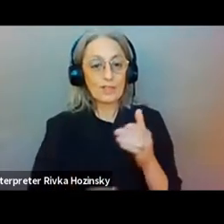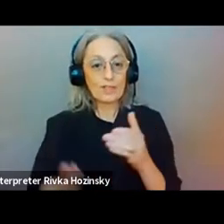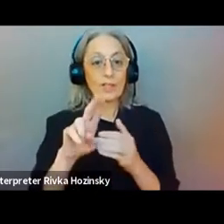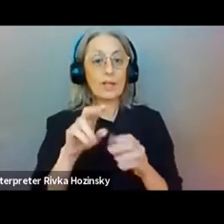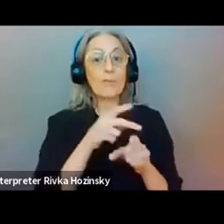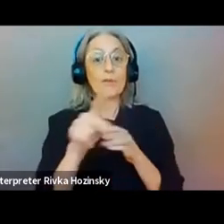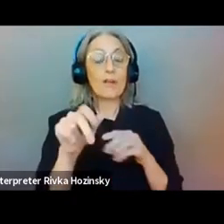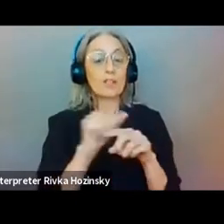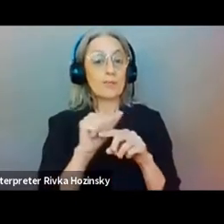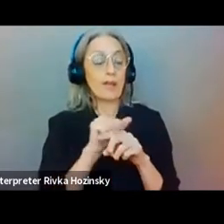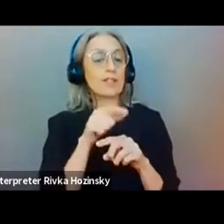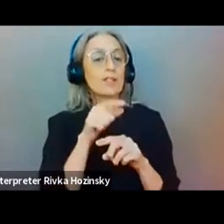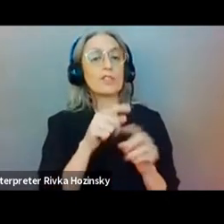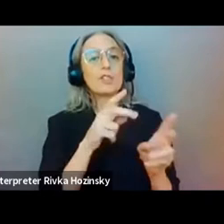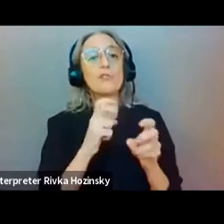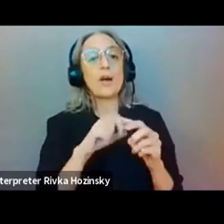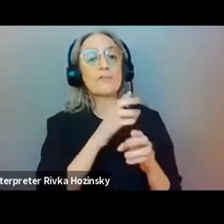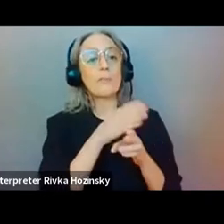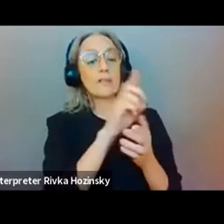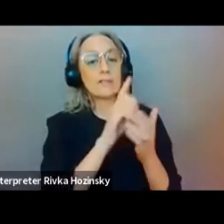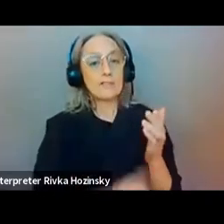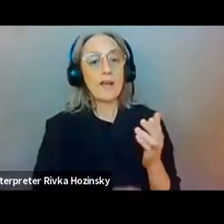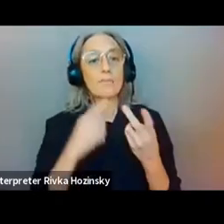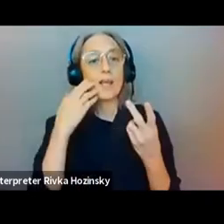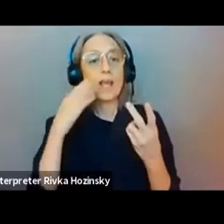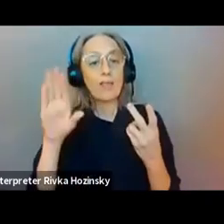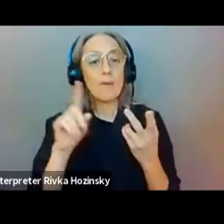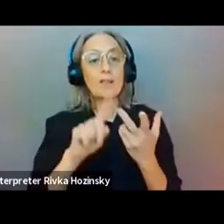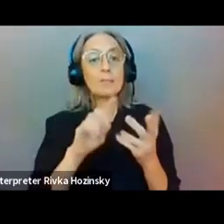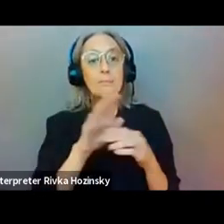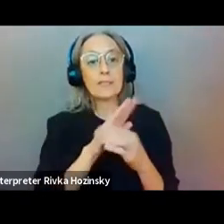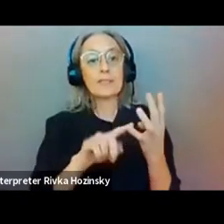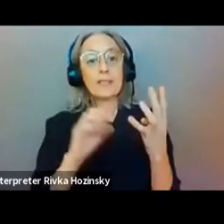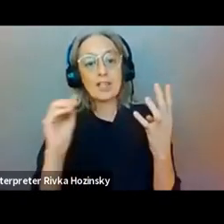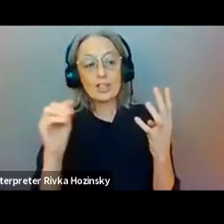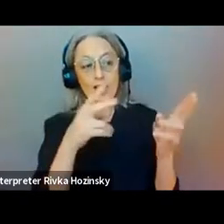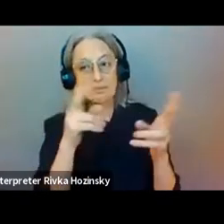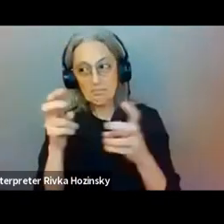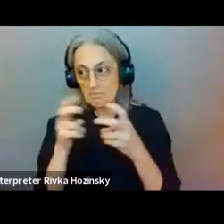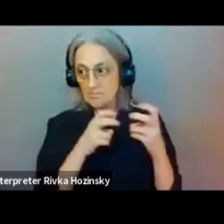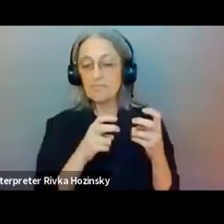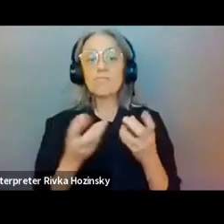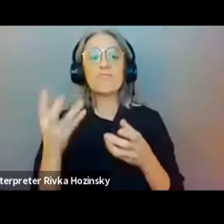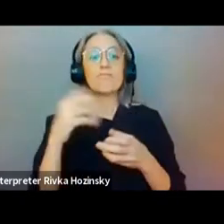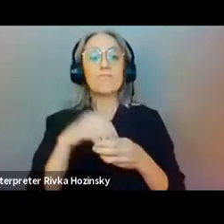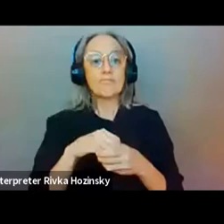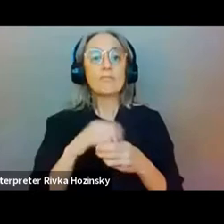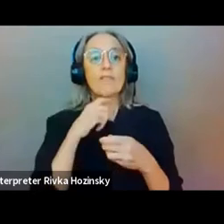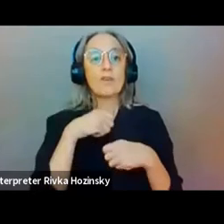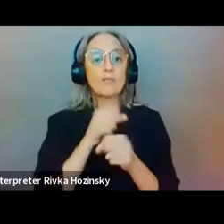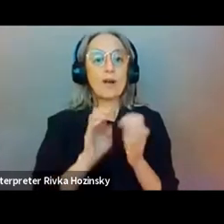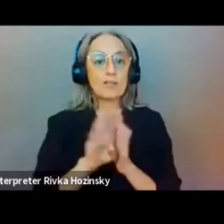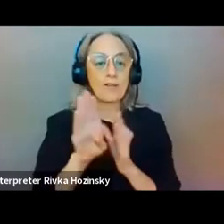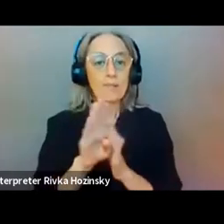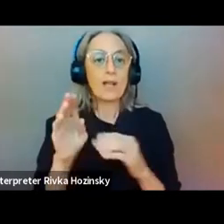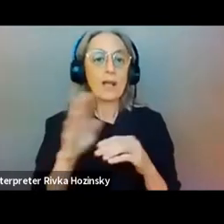she draws on the fields of design, anthropology, business, and education to create product development and business